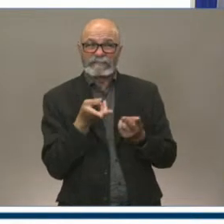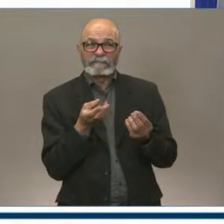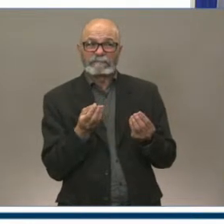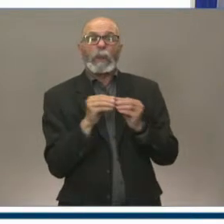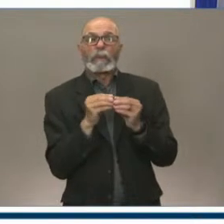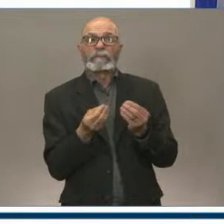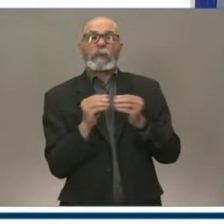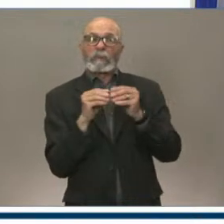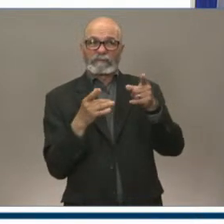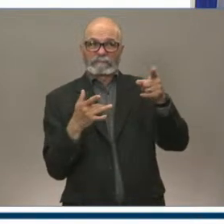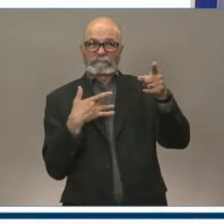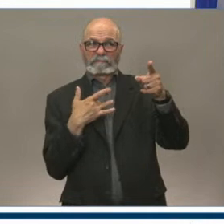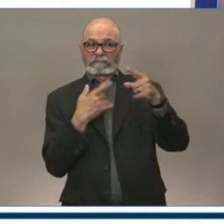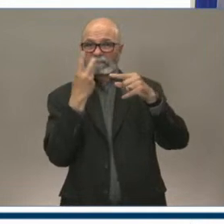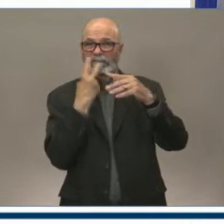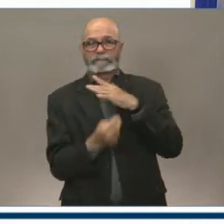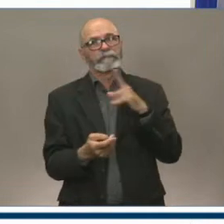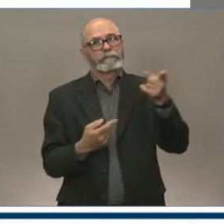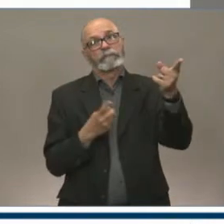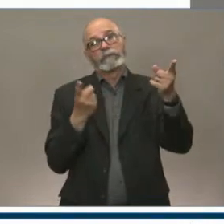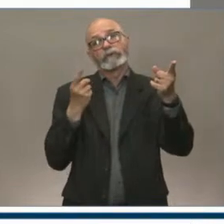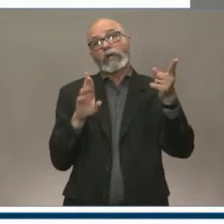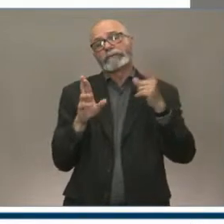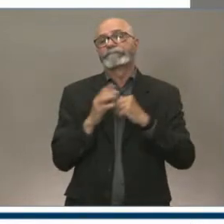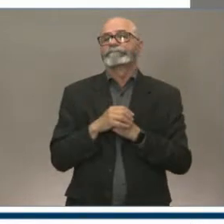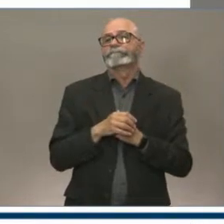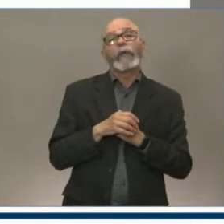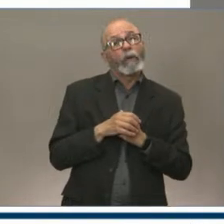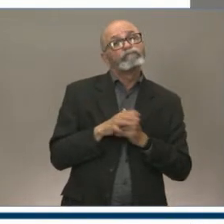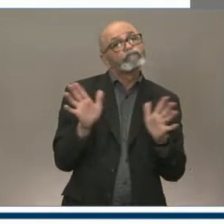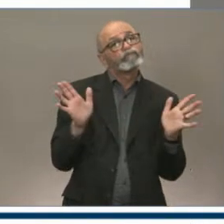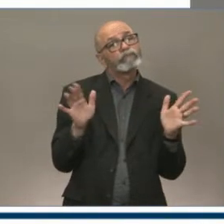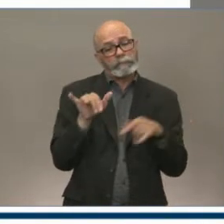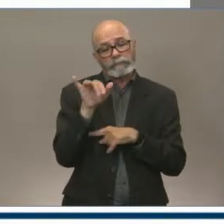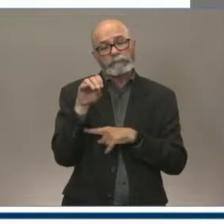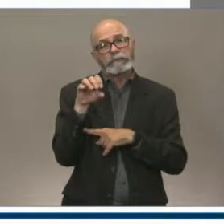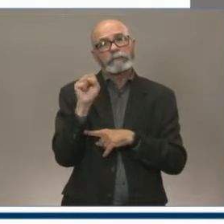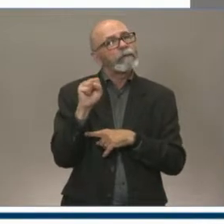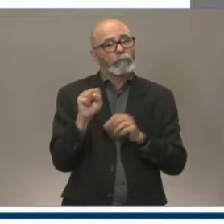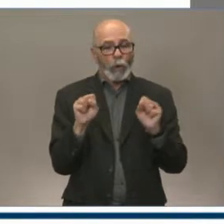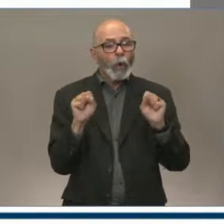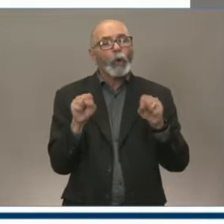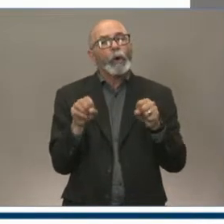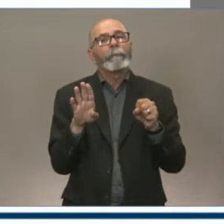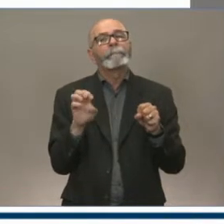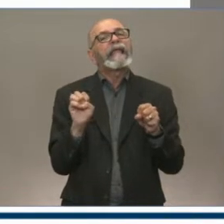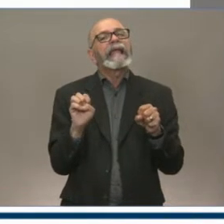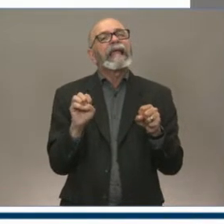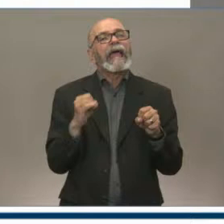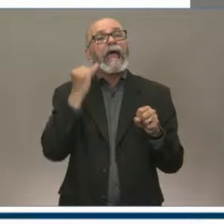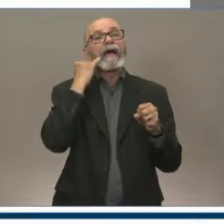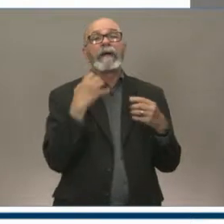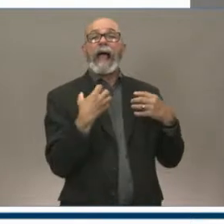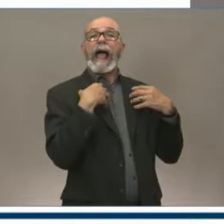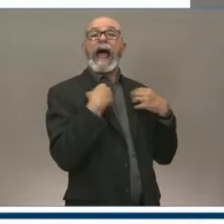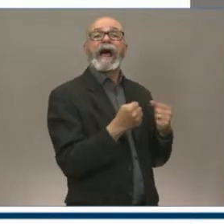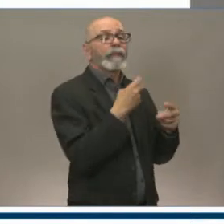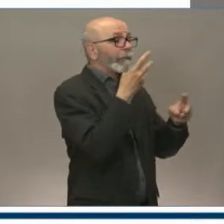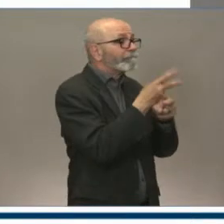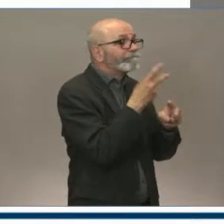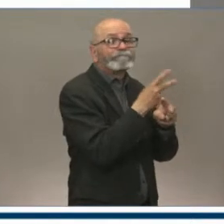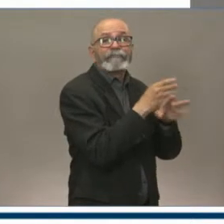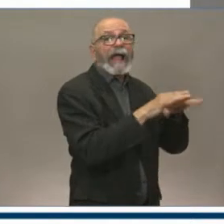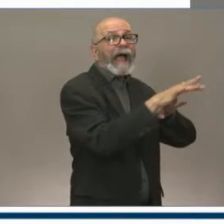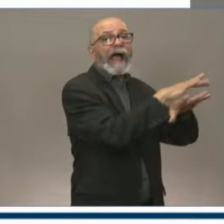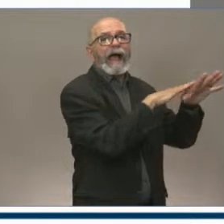So there is a concern. That's one of the things. That's one of the reasons the healthcare system is under pressure. It's one of the reasons why our school